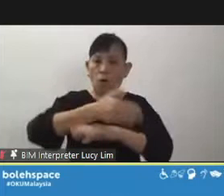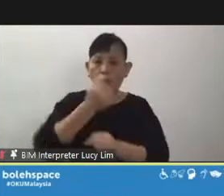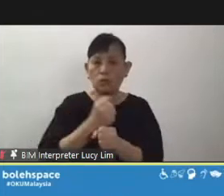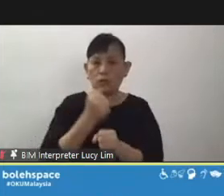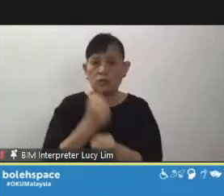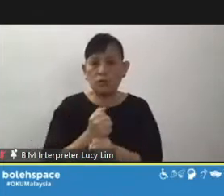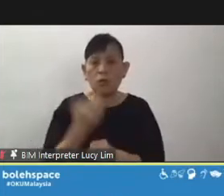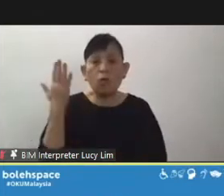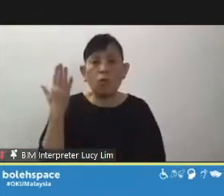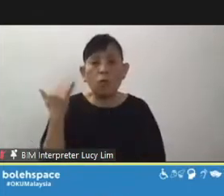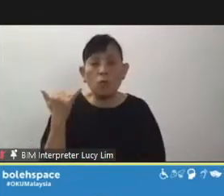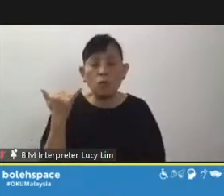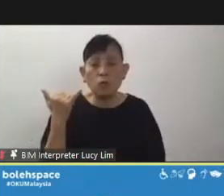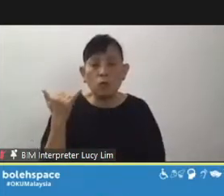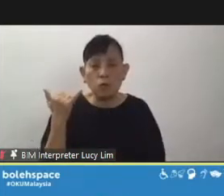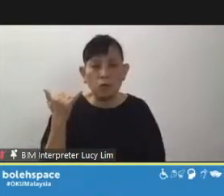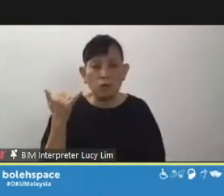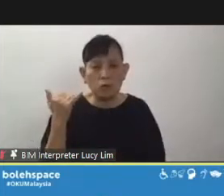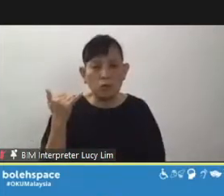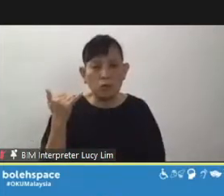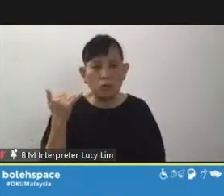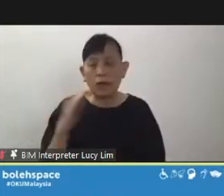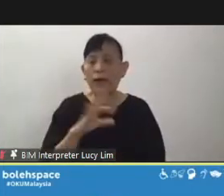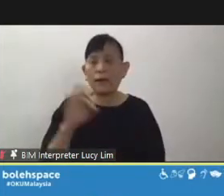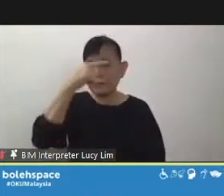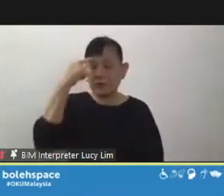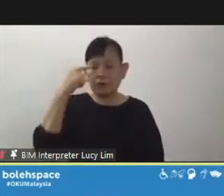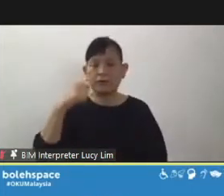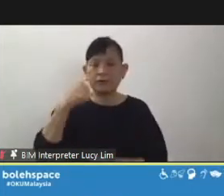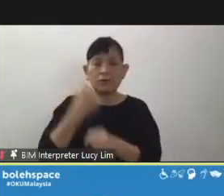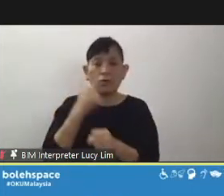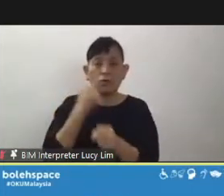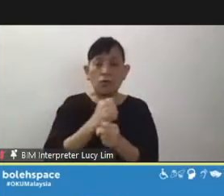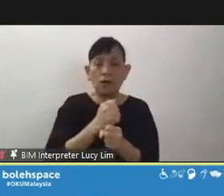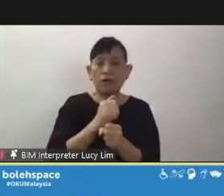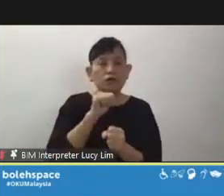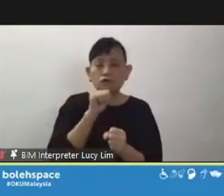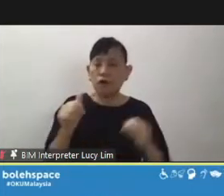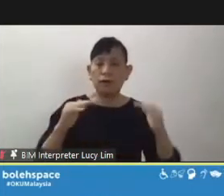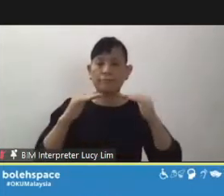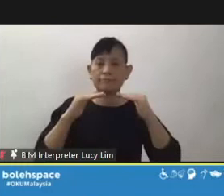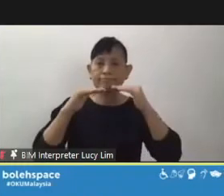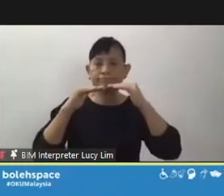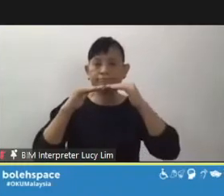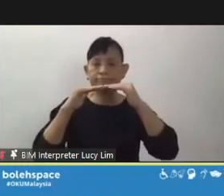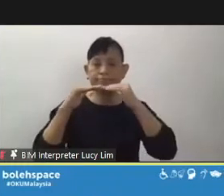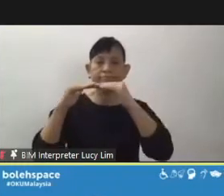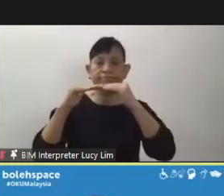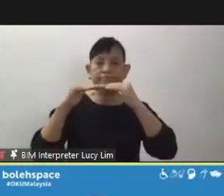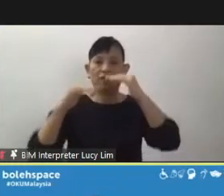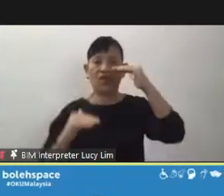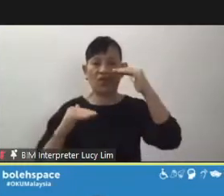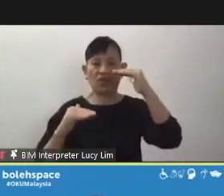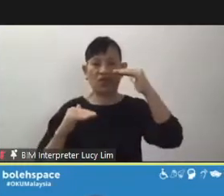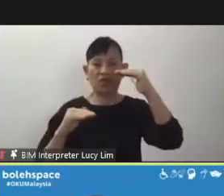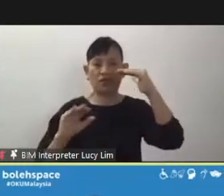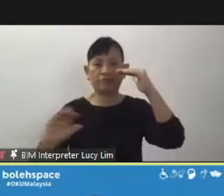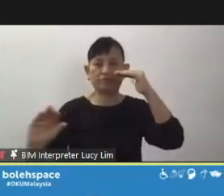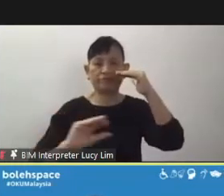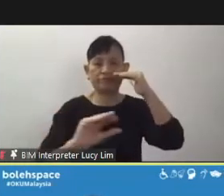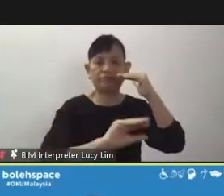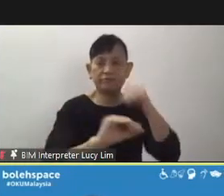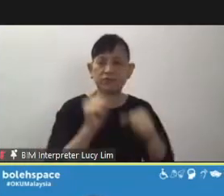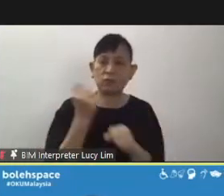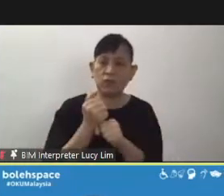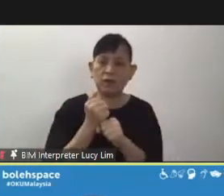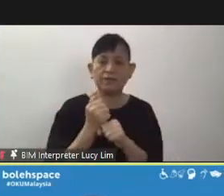Because of the unequal work distribution to them. Why I say it is unequal, maybe, or I can say unequitable. This